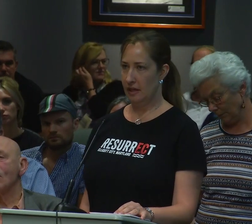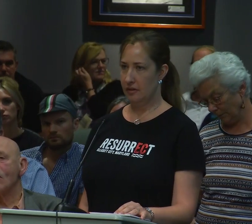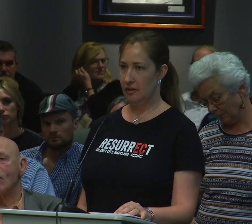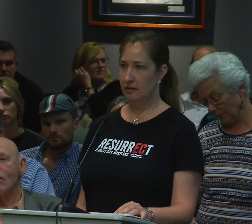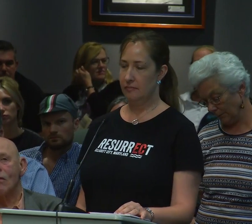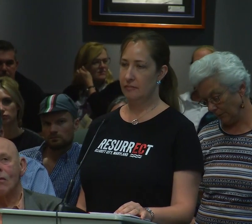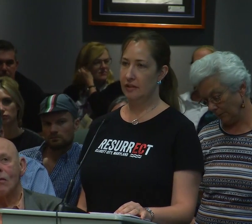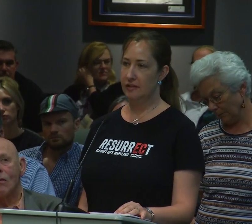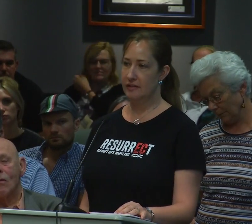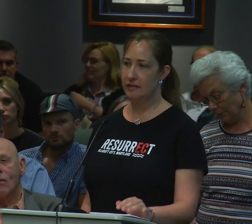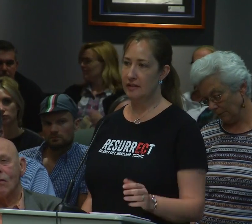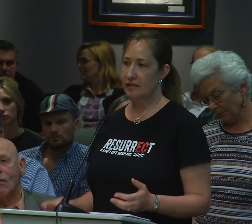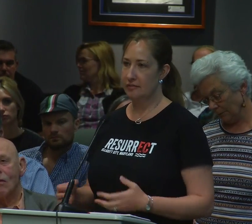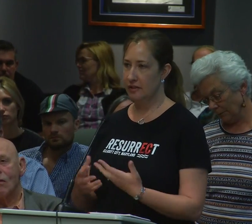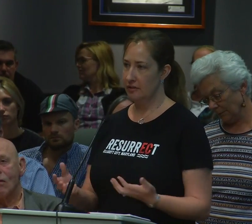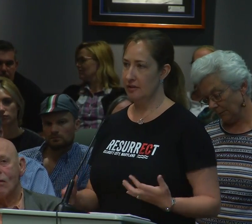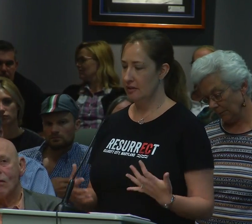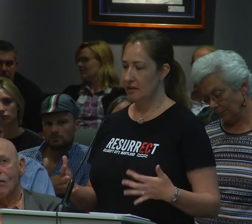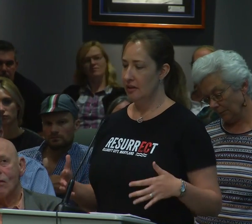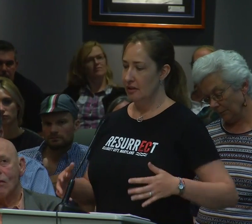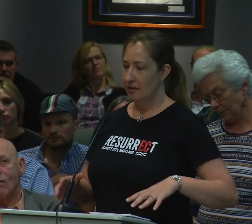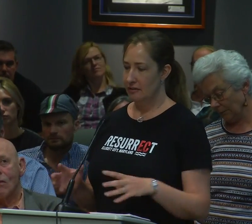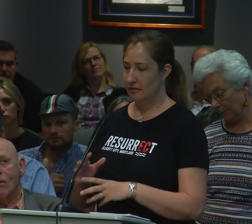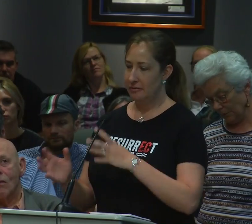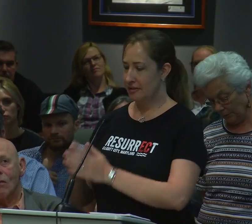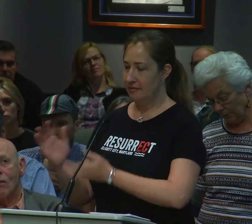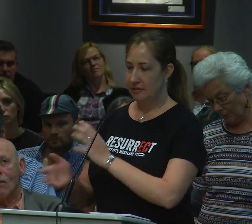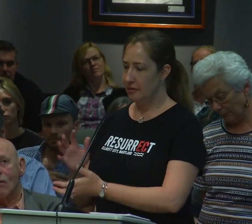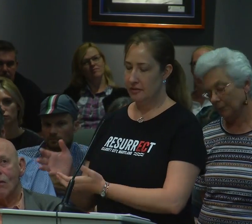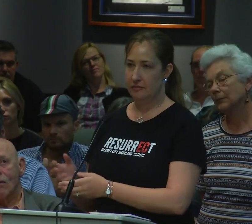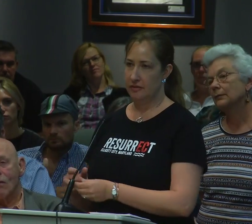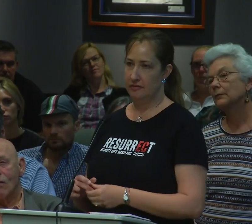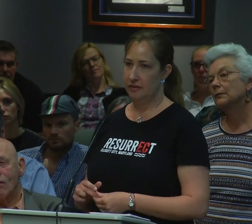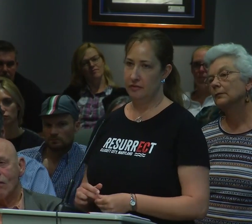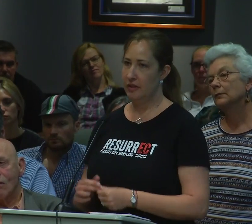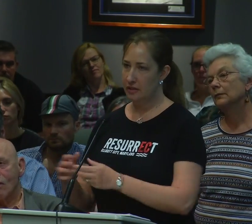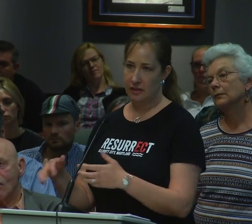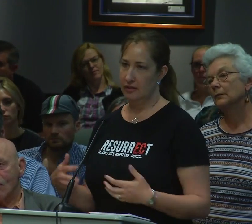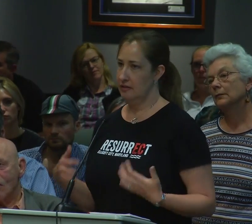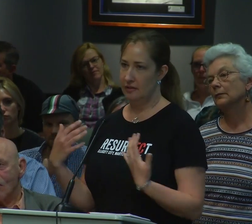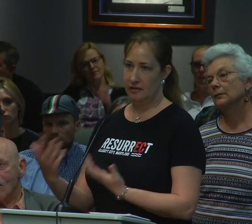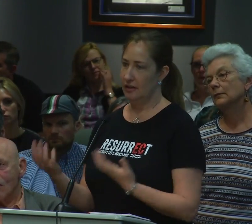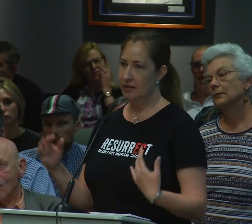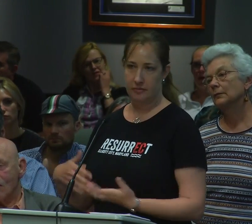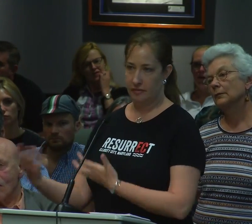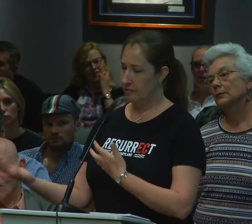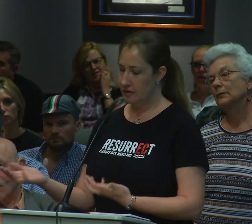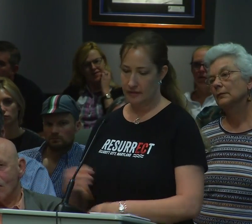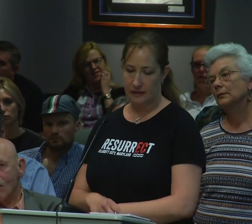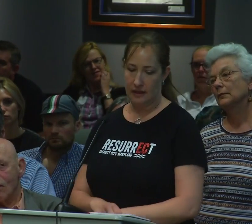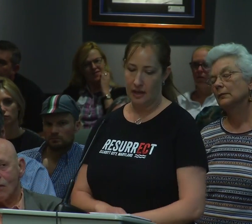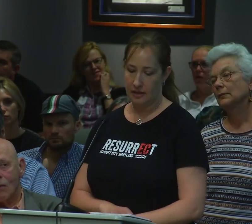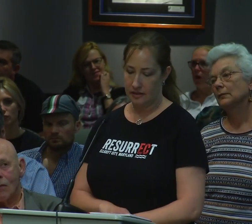will be calculated, because I think this is really where the rubber is going to meet the road in terms of budgeting and county council approving the